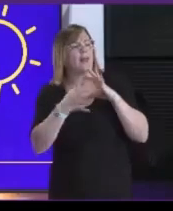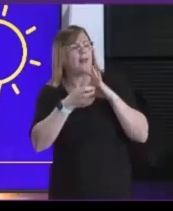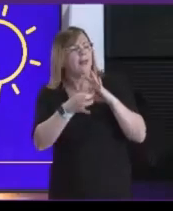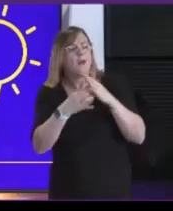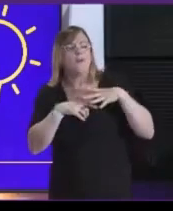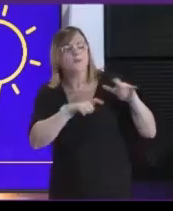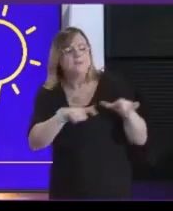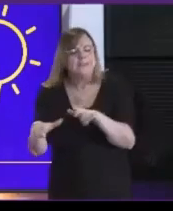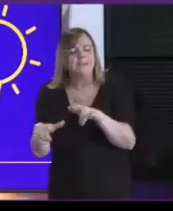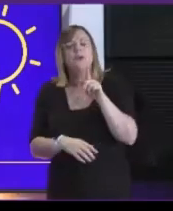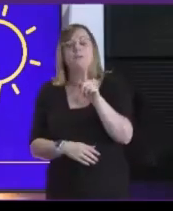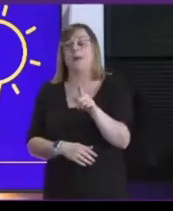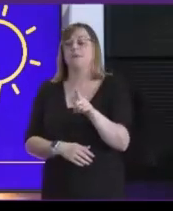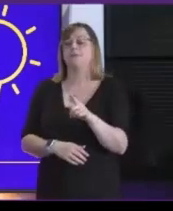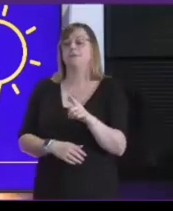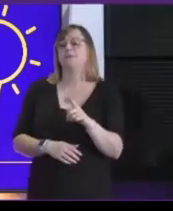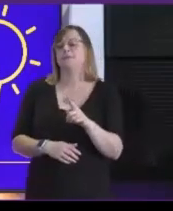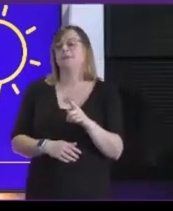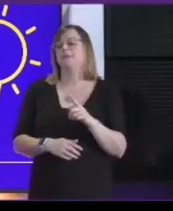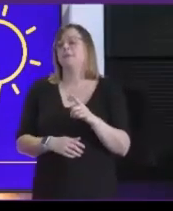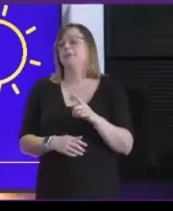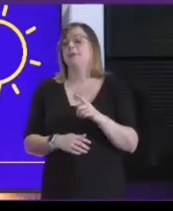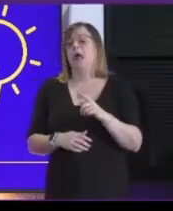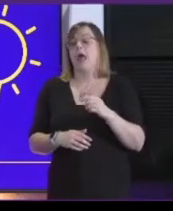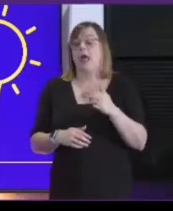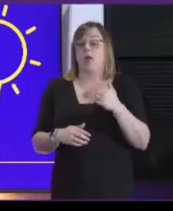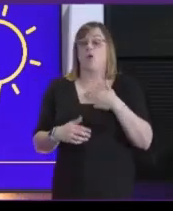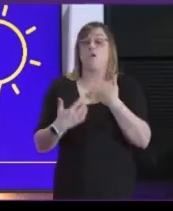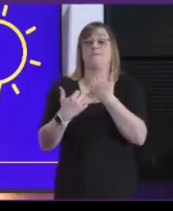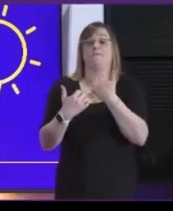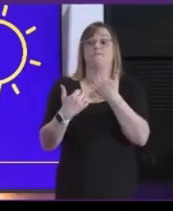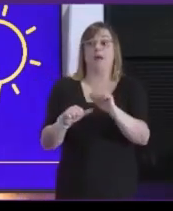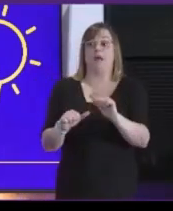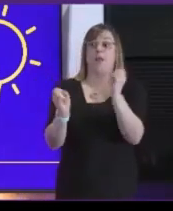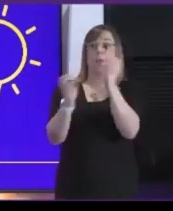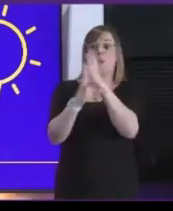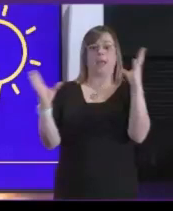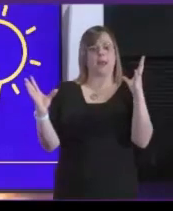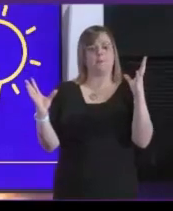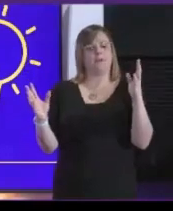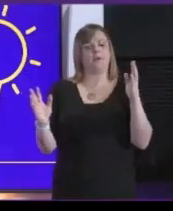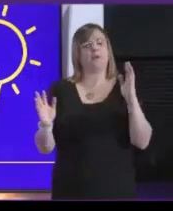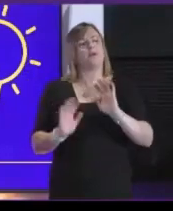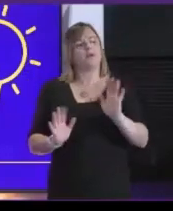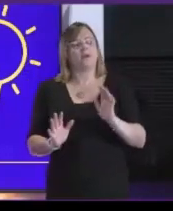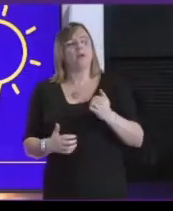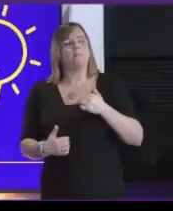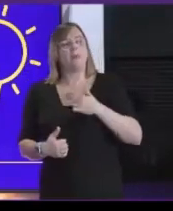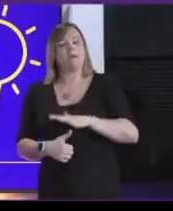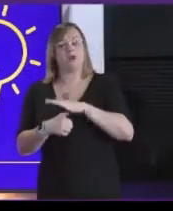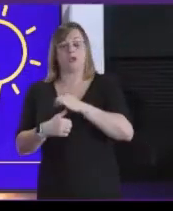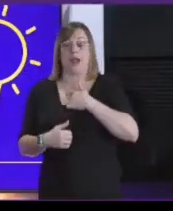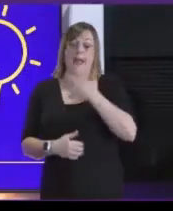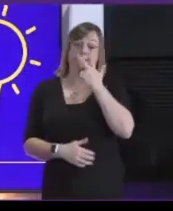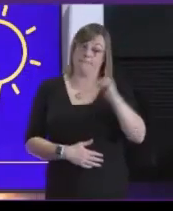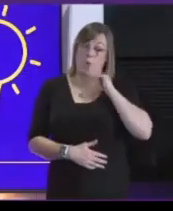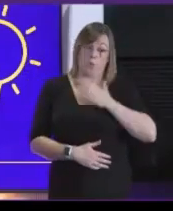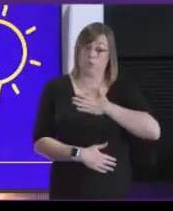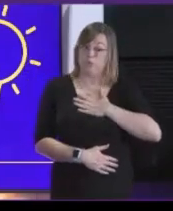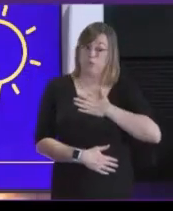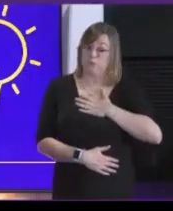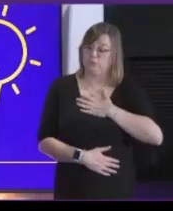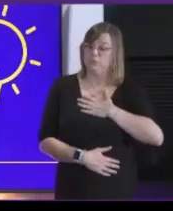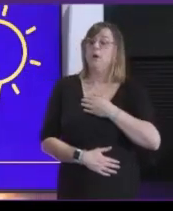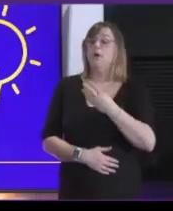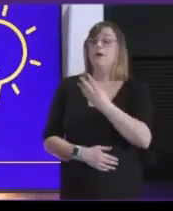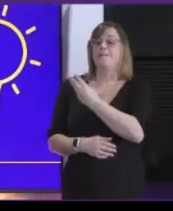shift. And I, so Jessica said that I think that you are finally waking up, but that's not my impression. My impression is, I'm a dinosaur in this. I mean, a